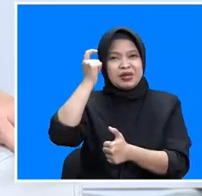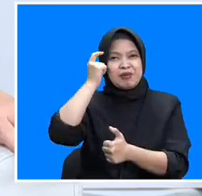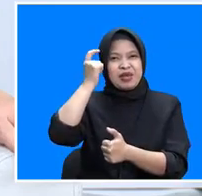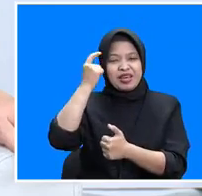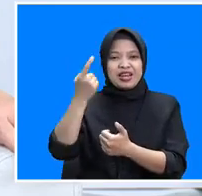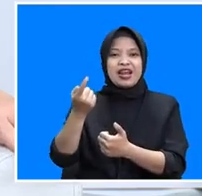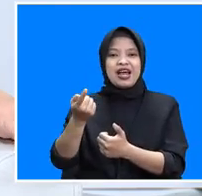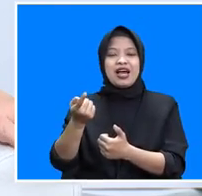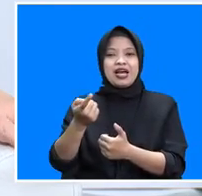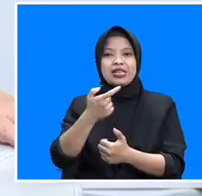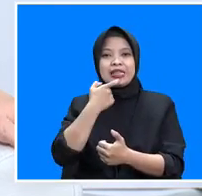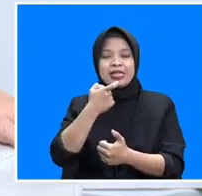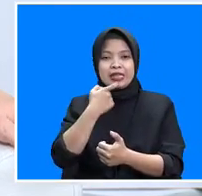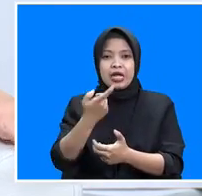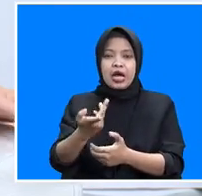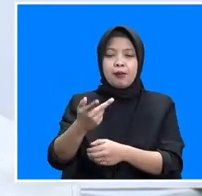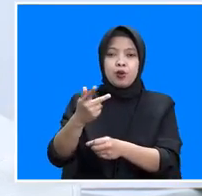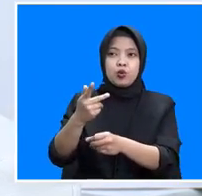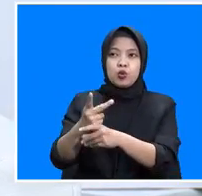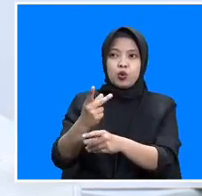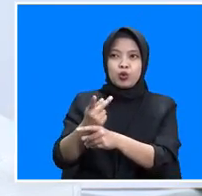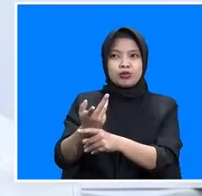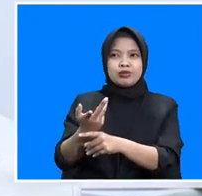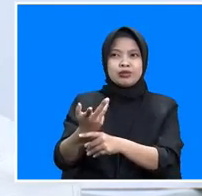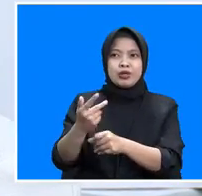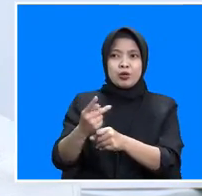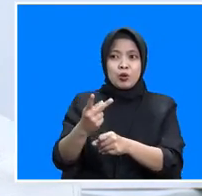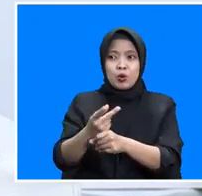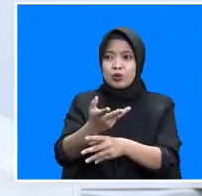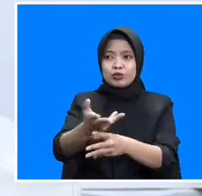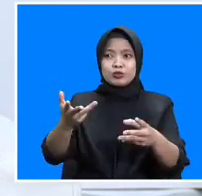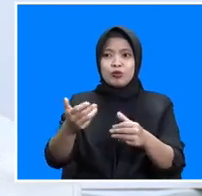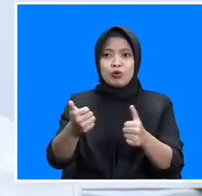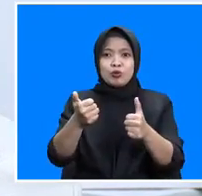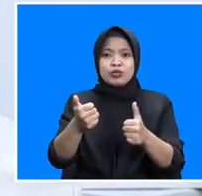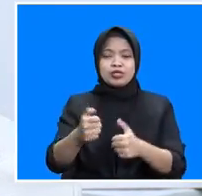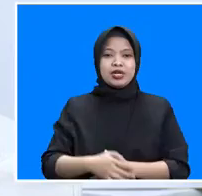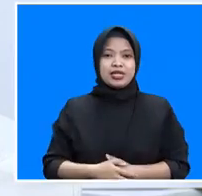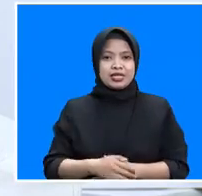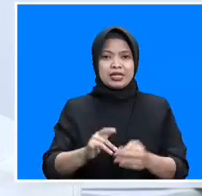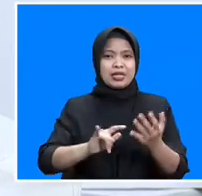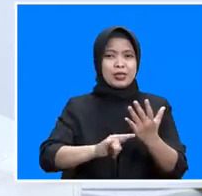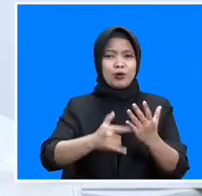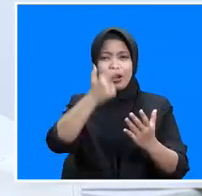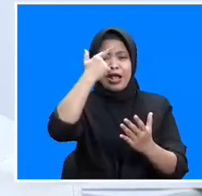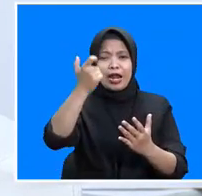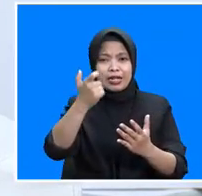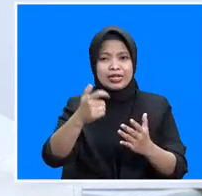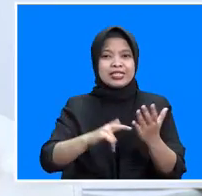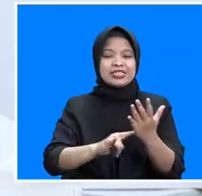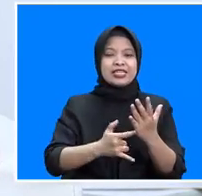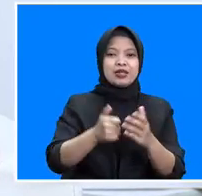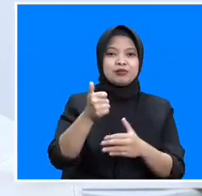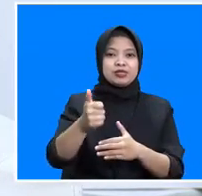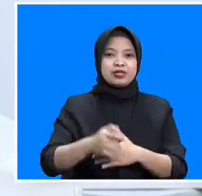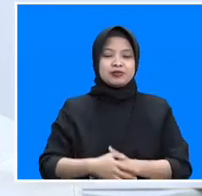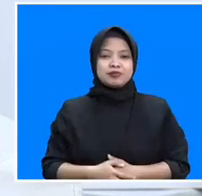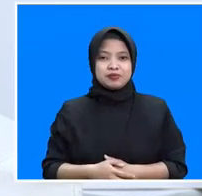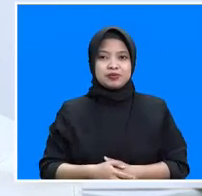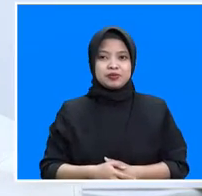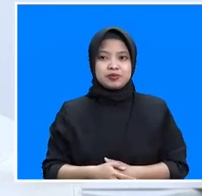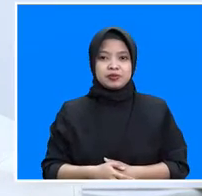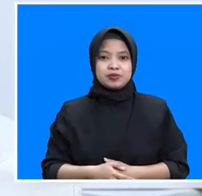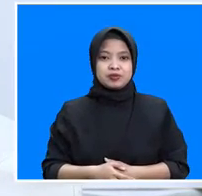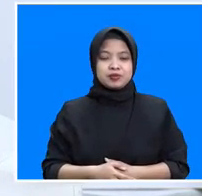that, you know, teachers have, they're at the front line, let's acknowledge that, and they have been for the last, you know, more